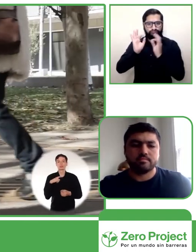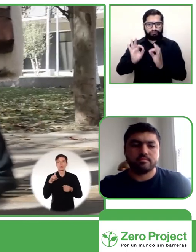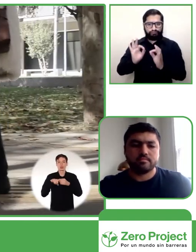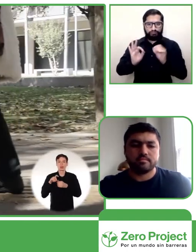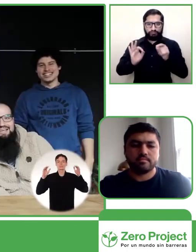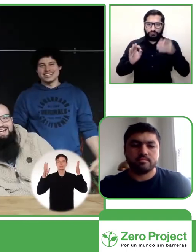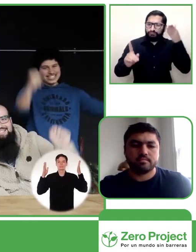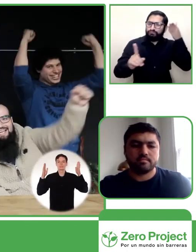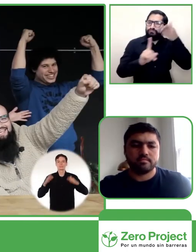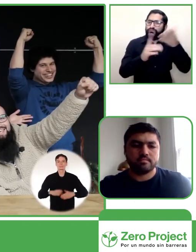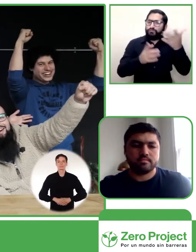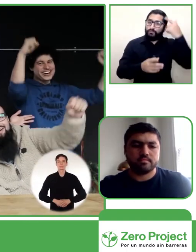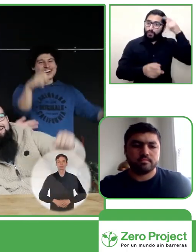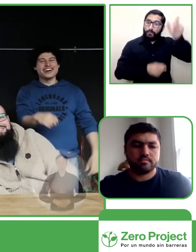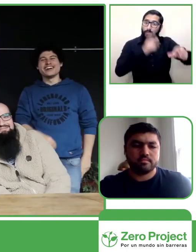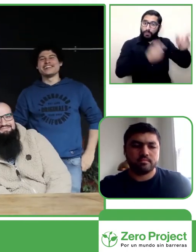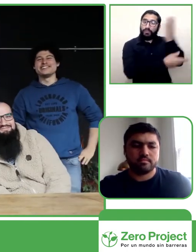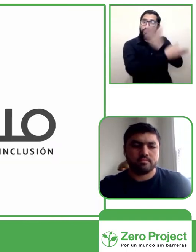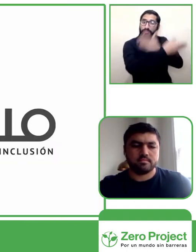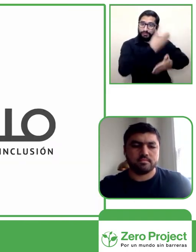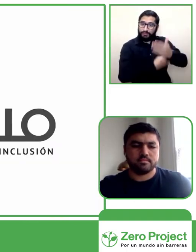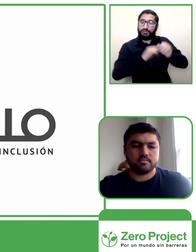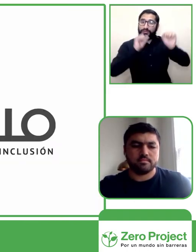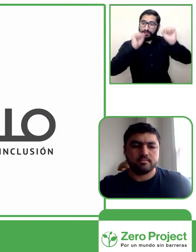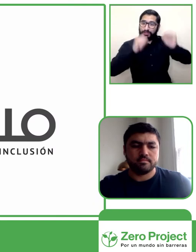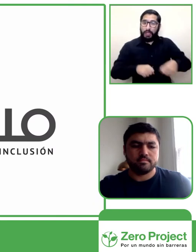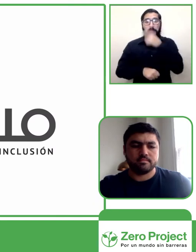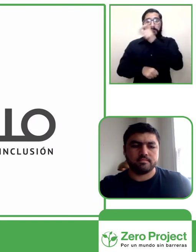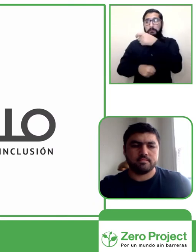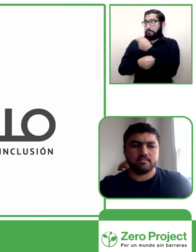the lives of people with disabilities, but of anyone